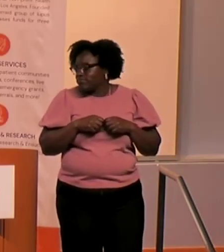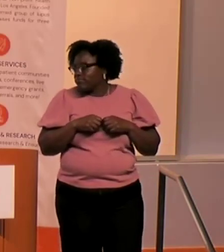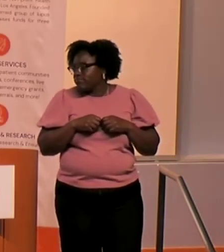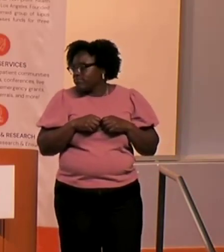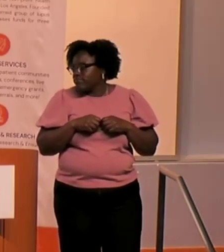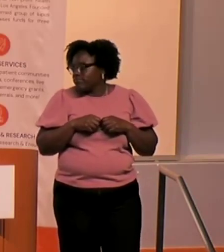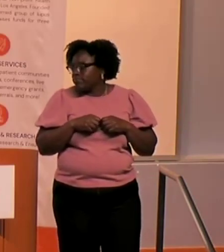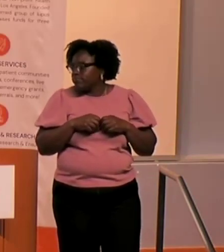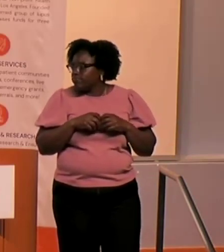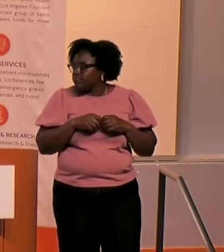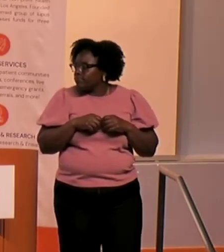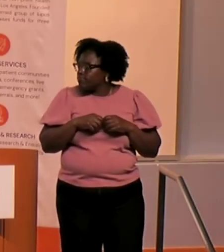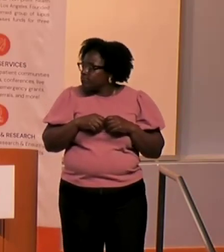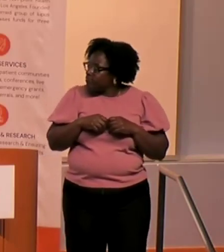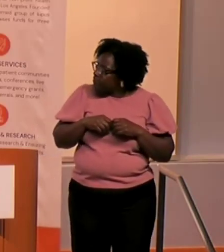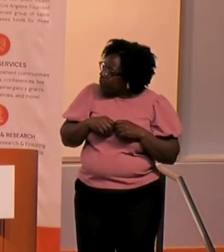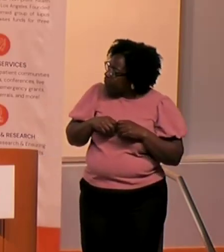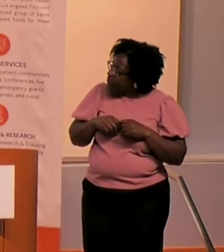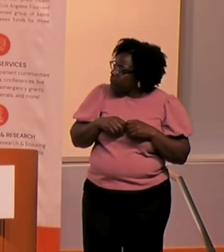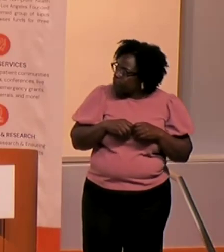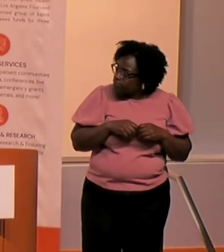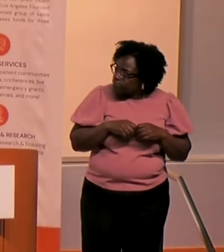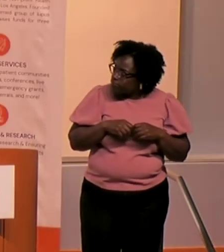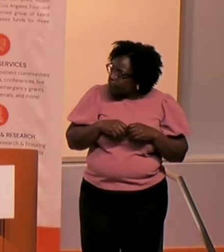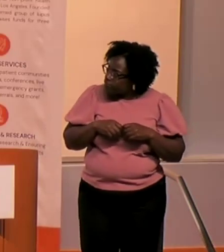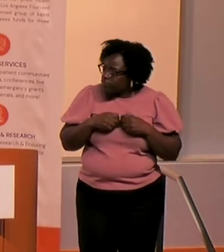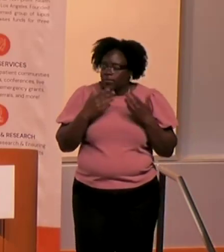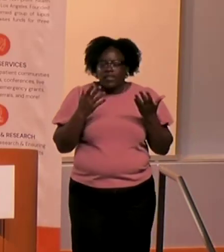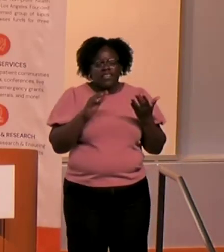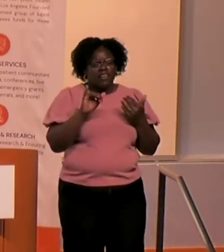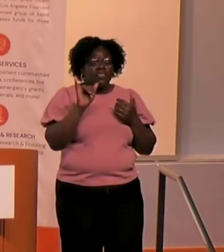Yeah, to piggyback on that, I think giving yourself grace, I think